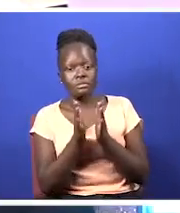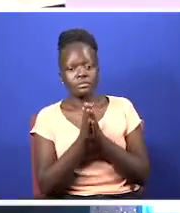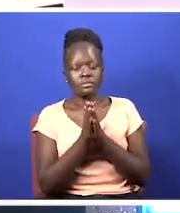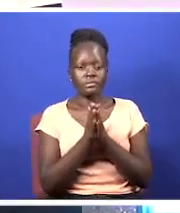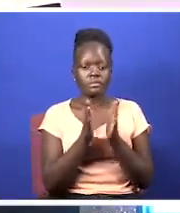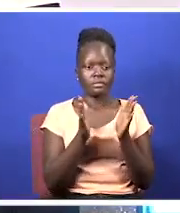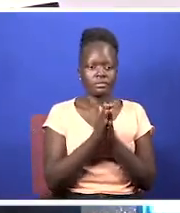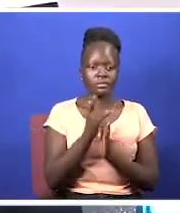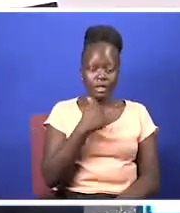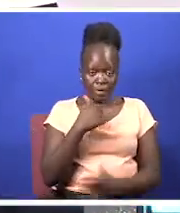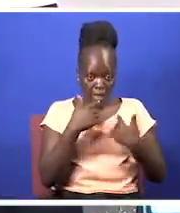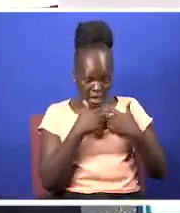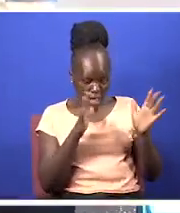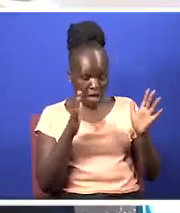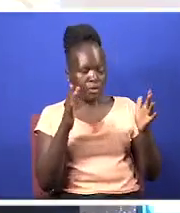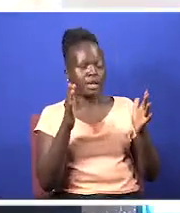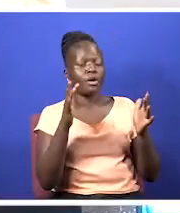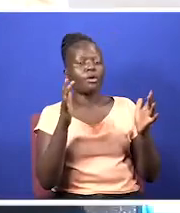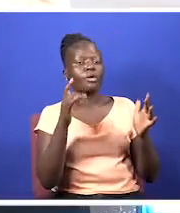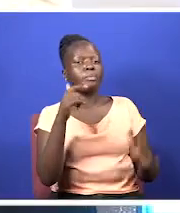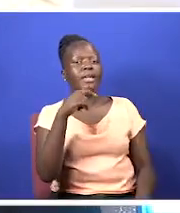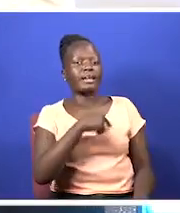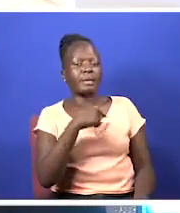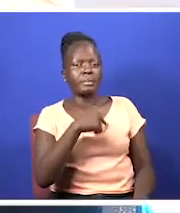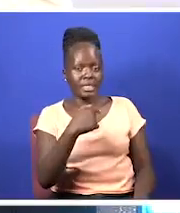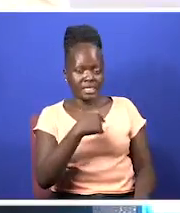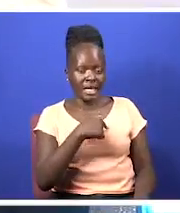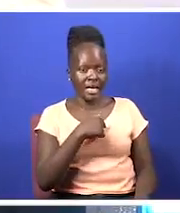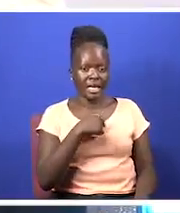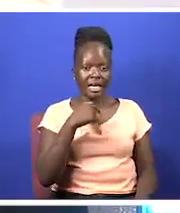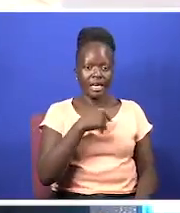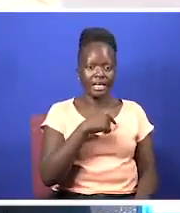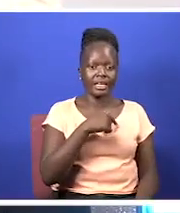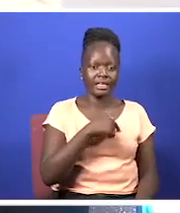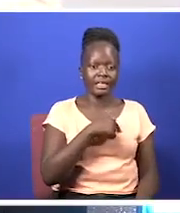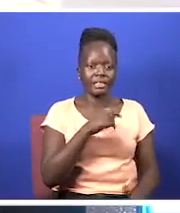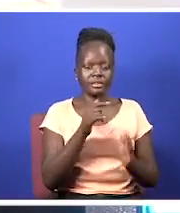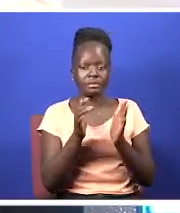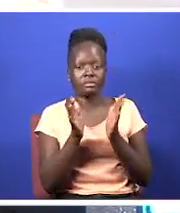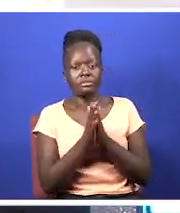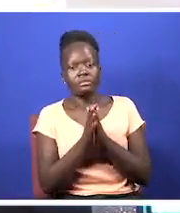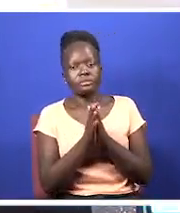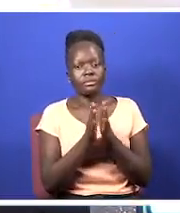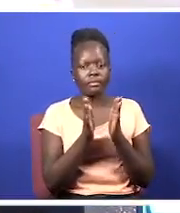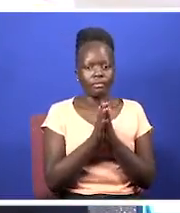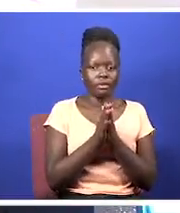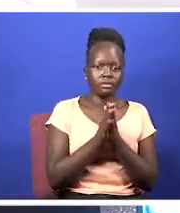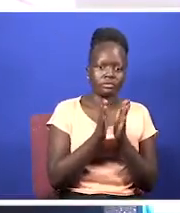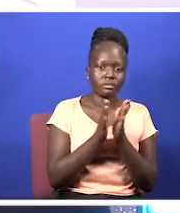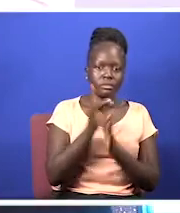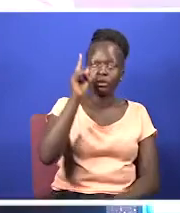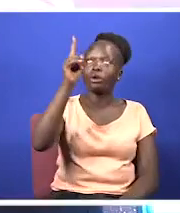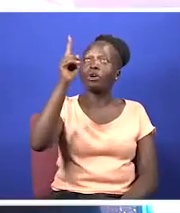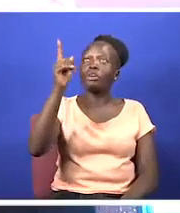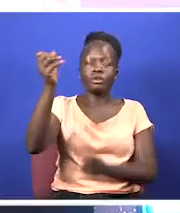Spirit. I will open up inside. I will open up inside. You provide the fire.